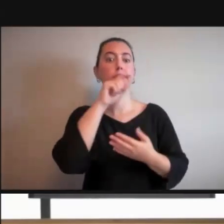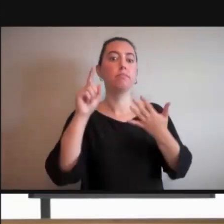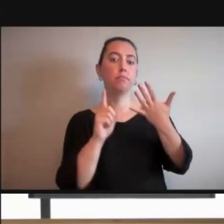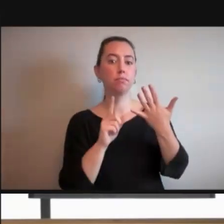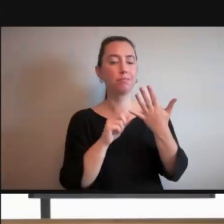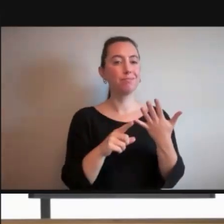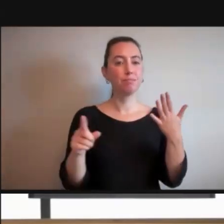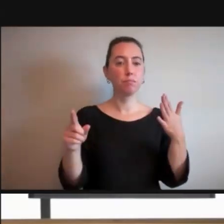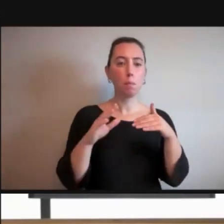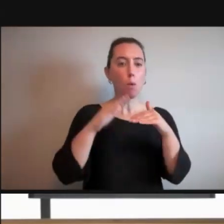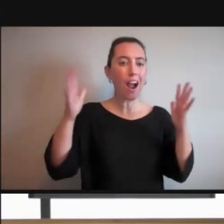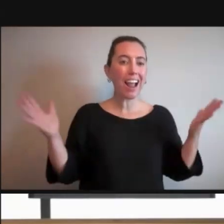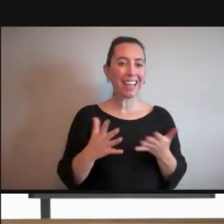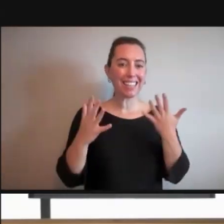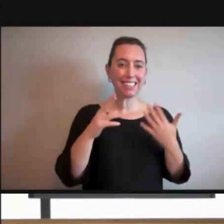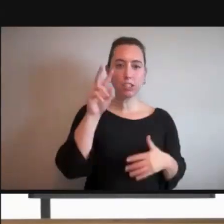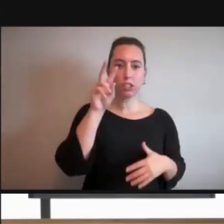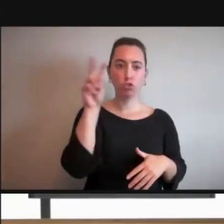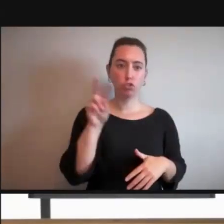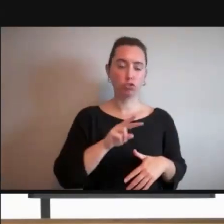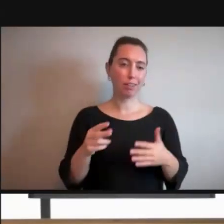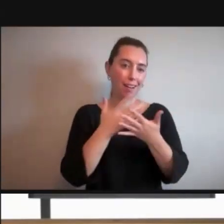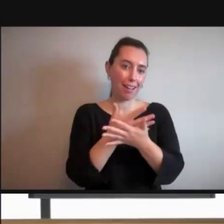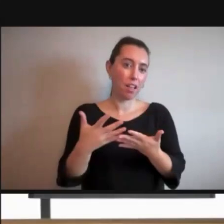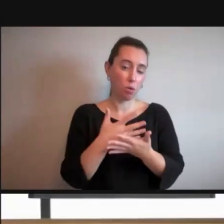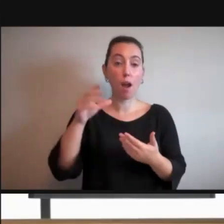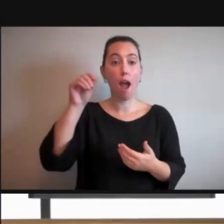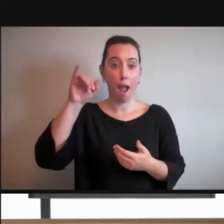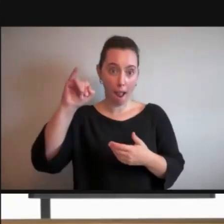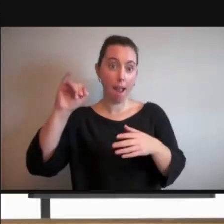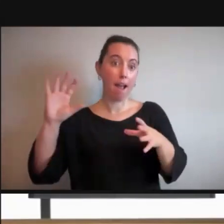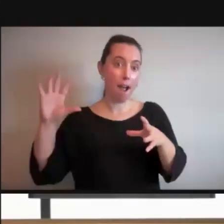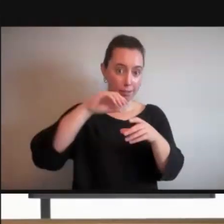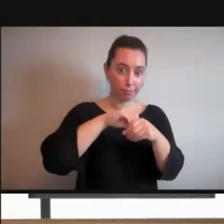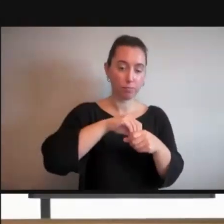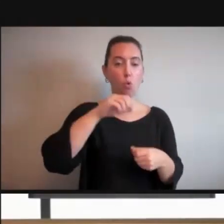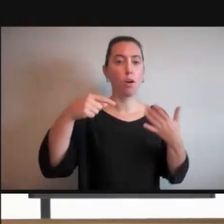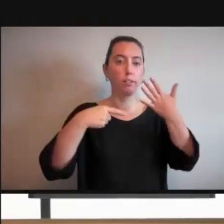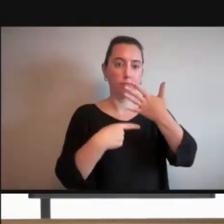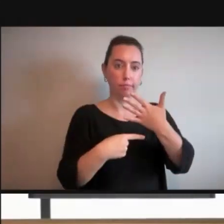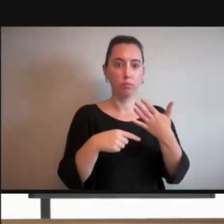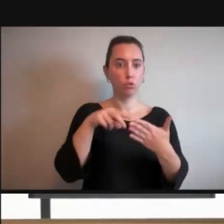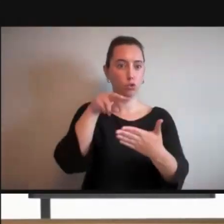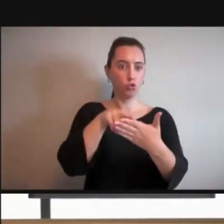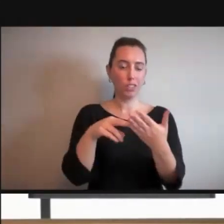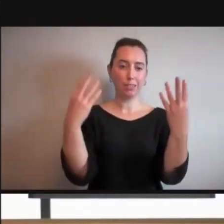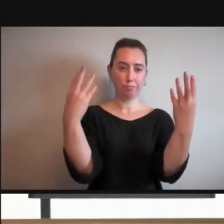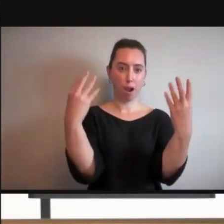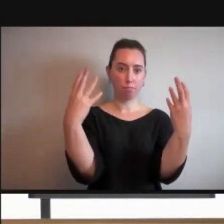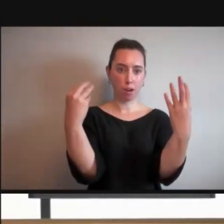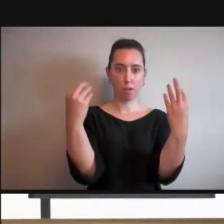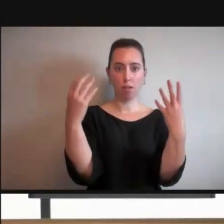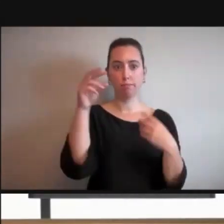will be increasingly available through AI. They will be part of that, or read aloud functions that are quite common on some sites as